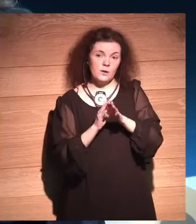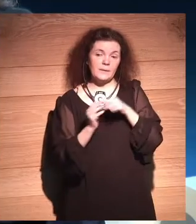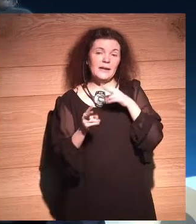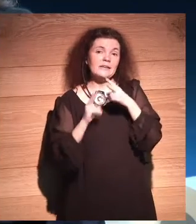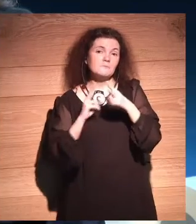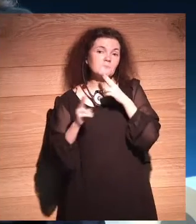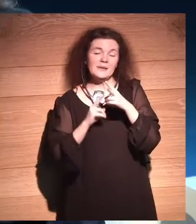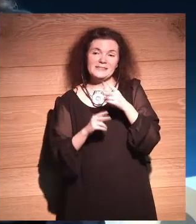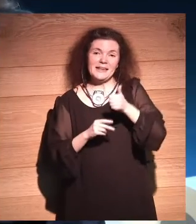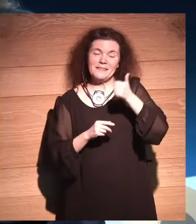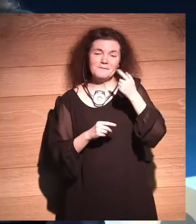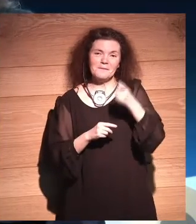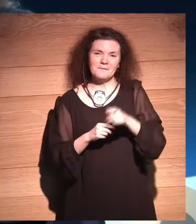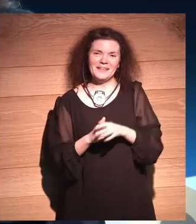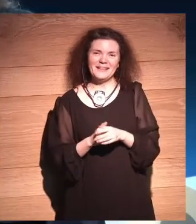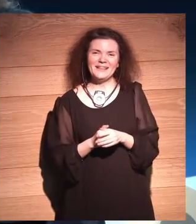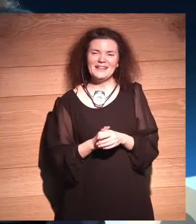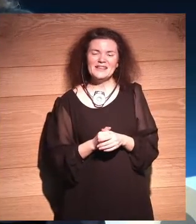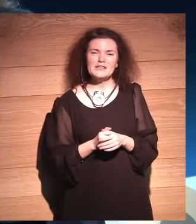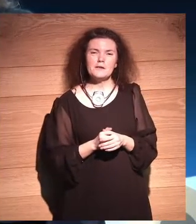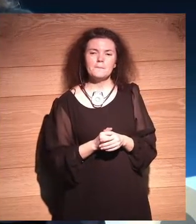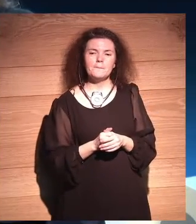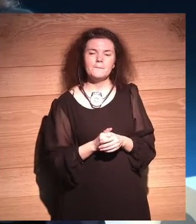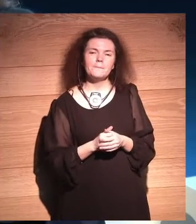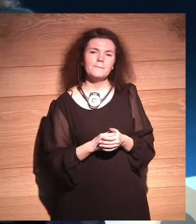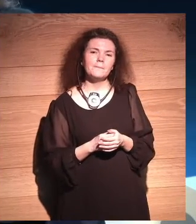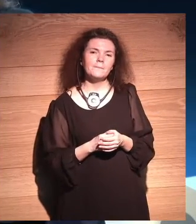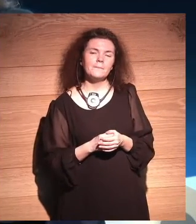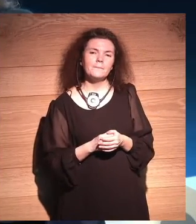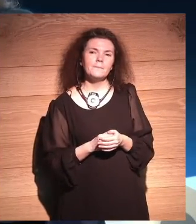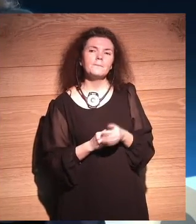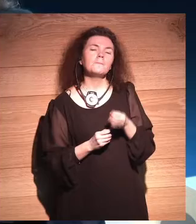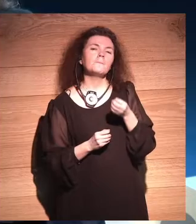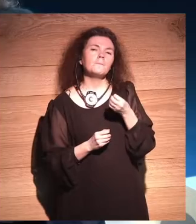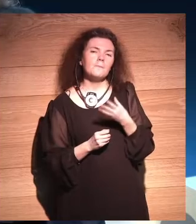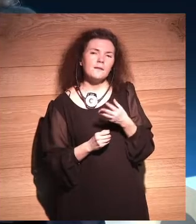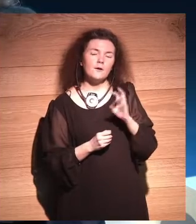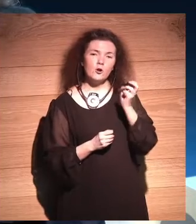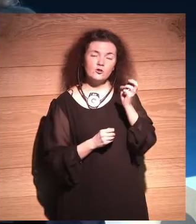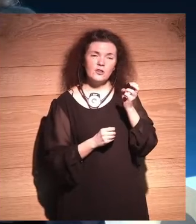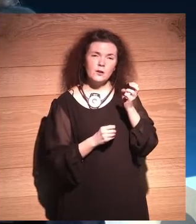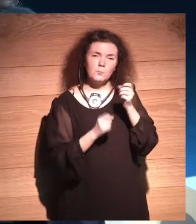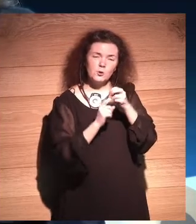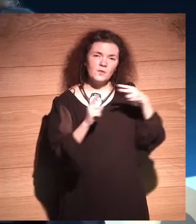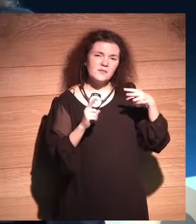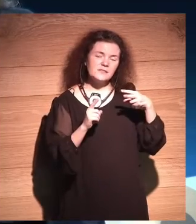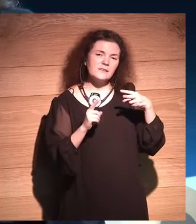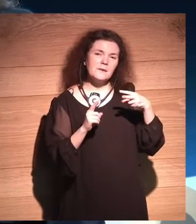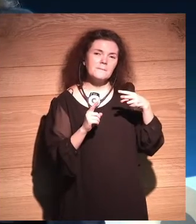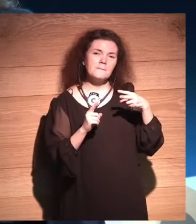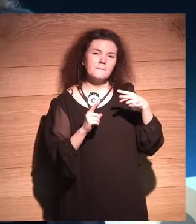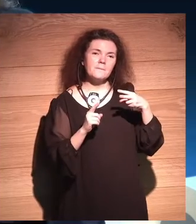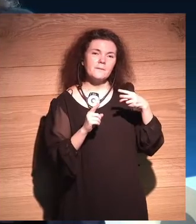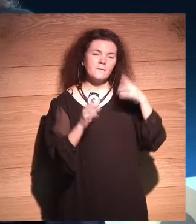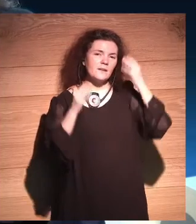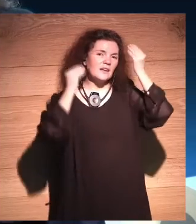of all, happy Thanksgiving. Thank you. So it's yet another angle to the questions that they were just made. I